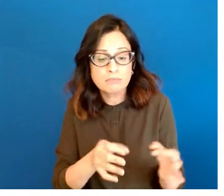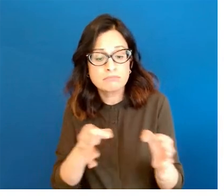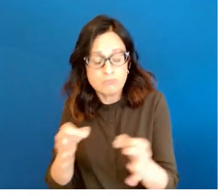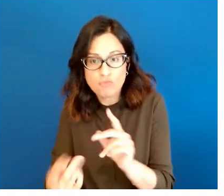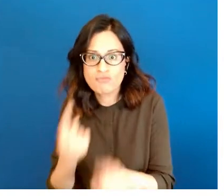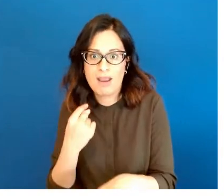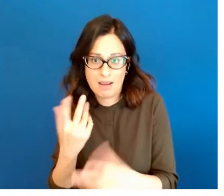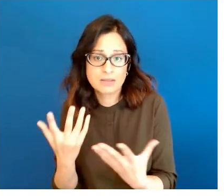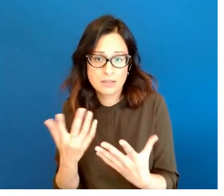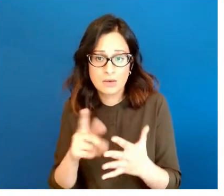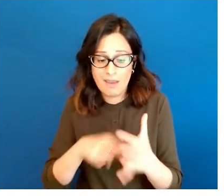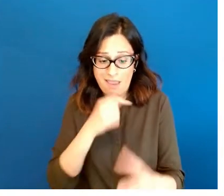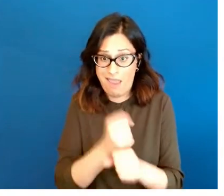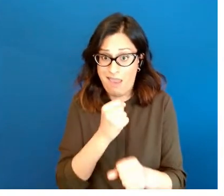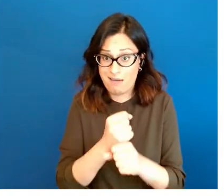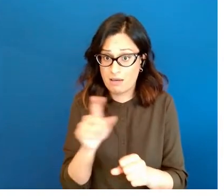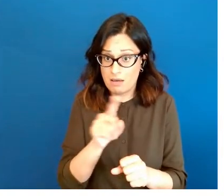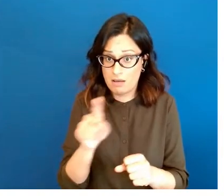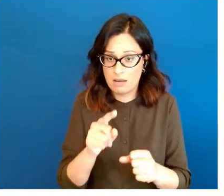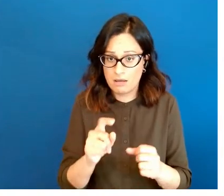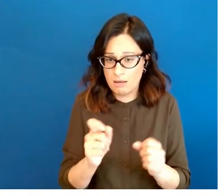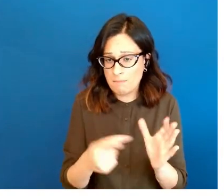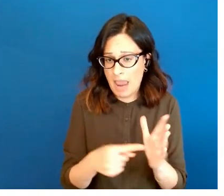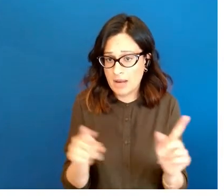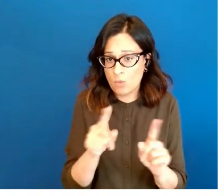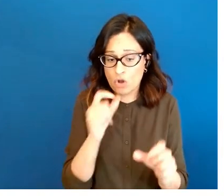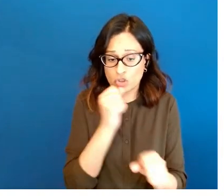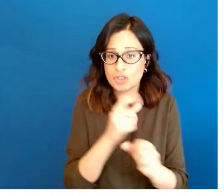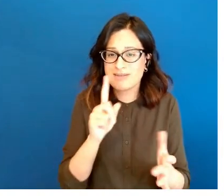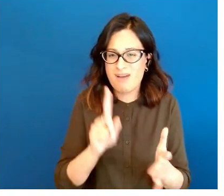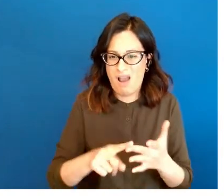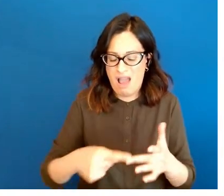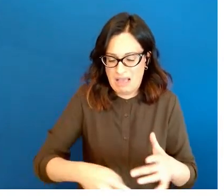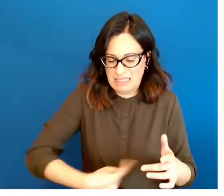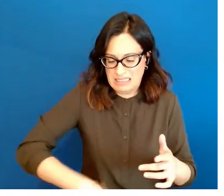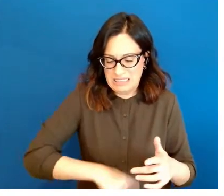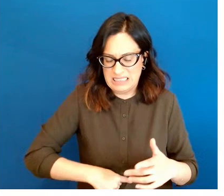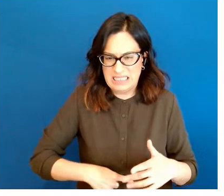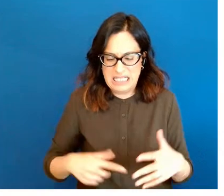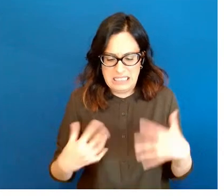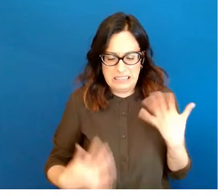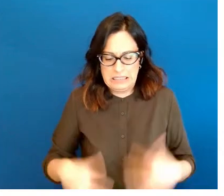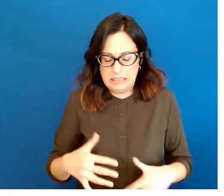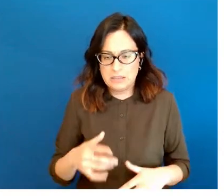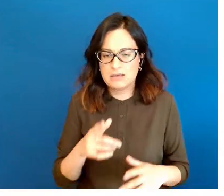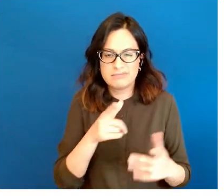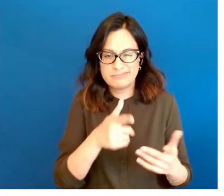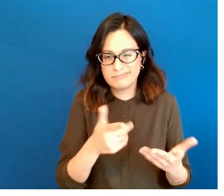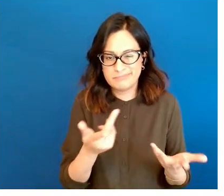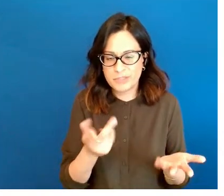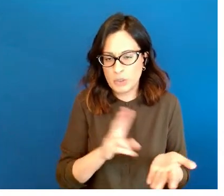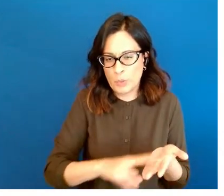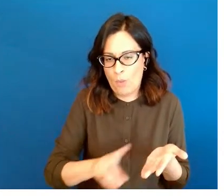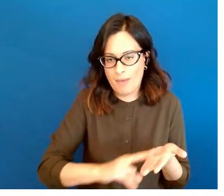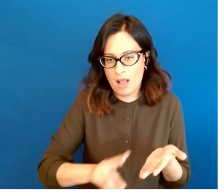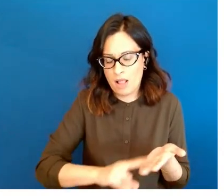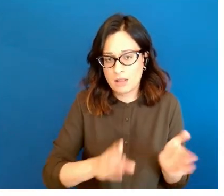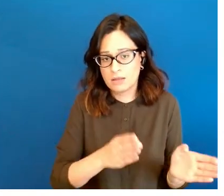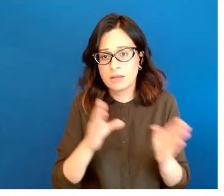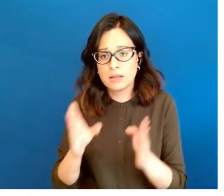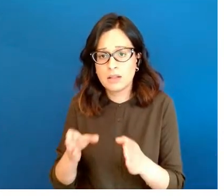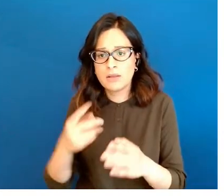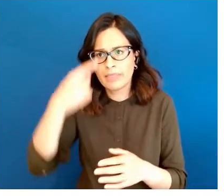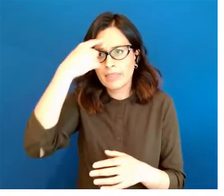Eggs, for instance, can cause mainly GI-related symptoms, but again, that's relatively unusual. And if you think about